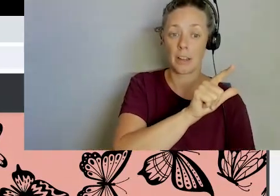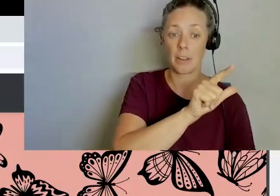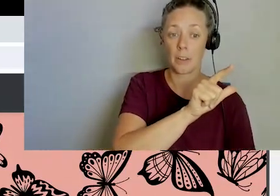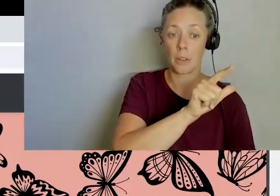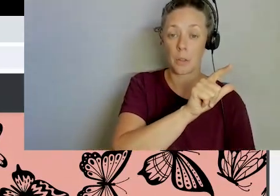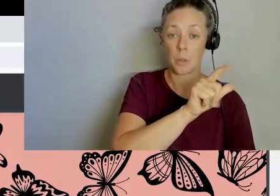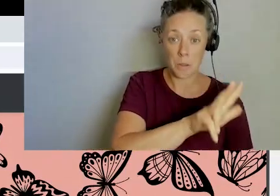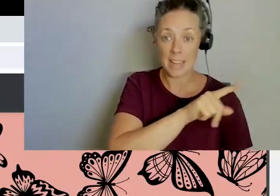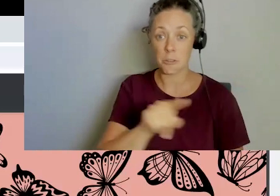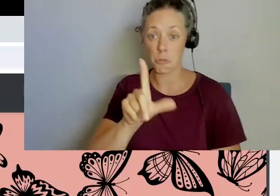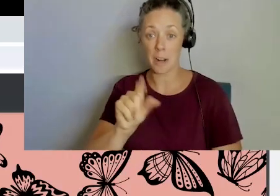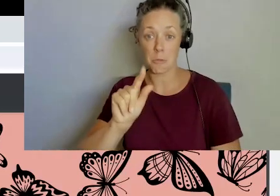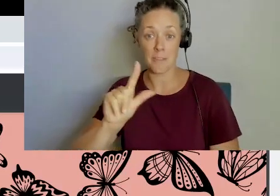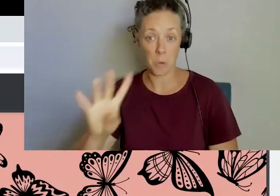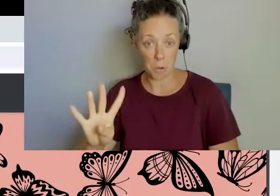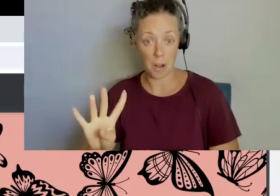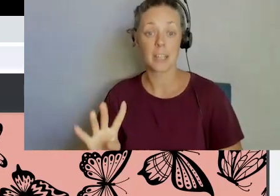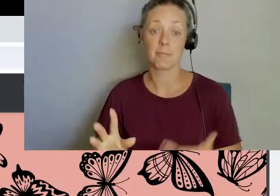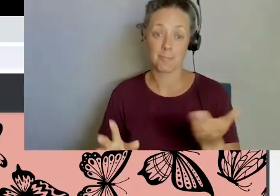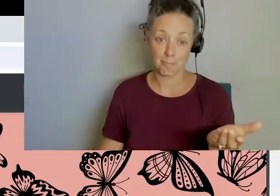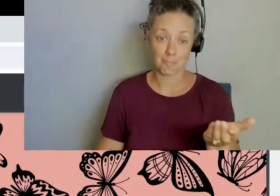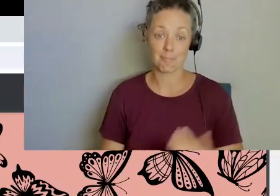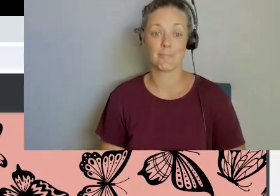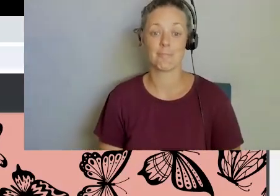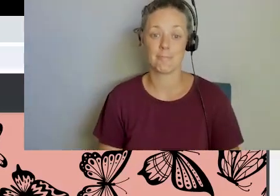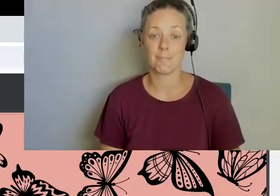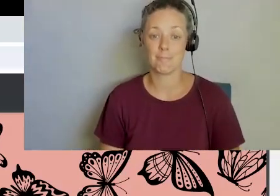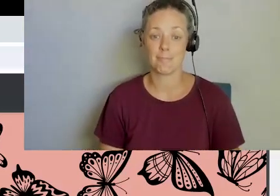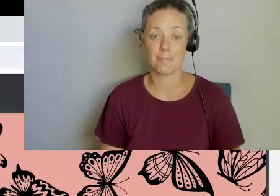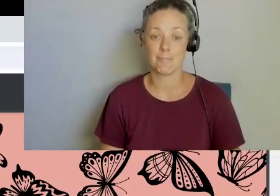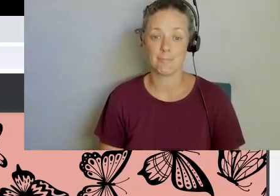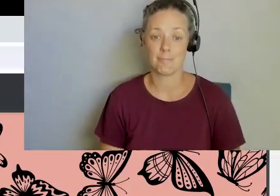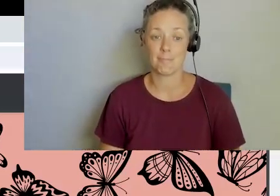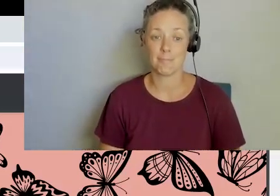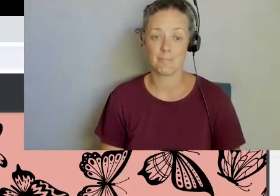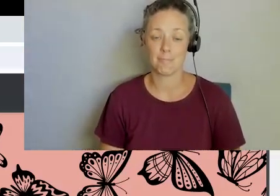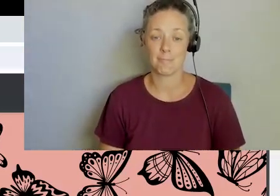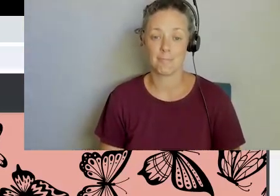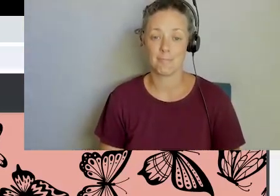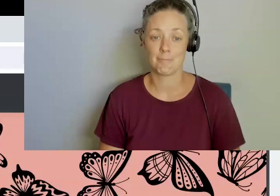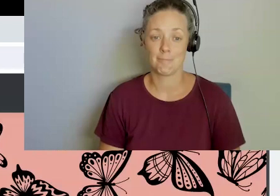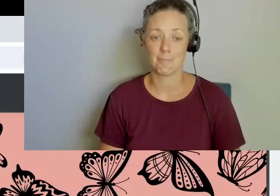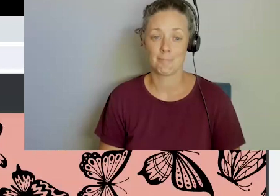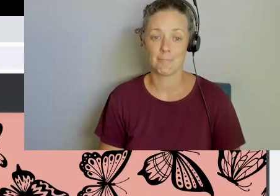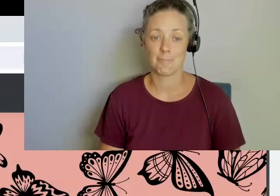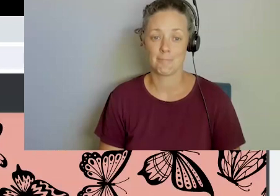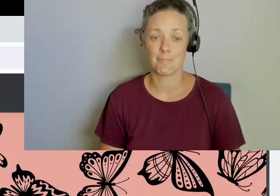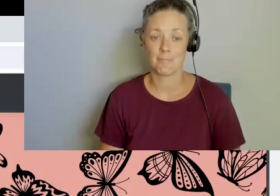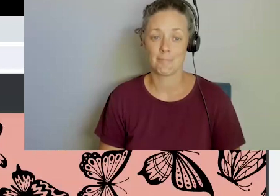and 168 male students, 10 unknown and 1 non-binary.